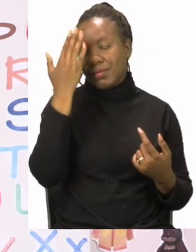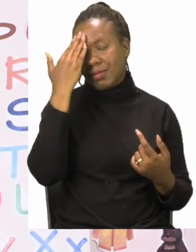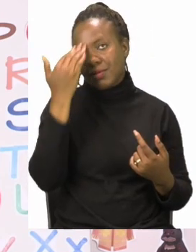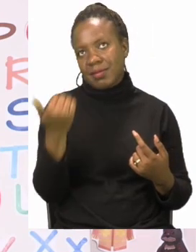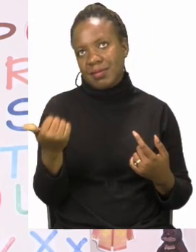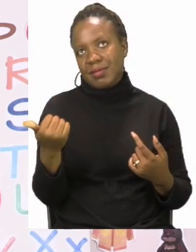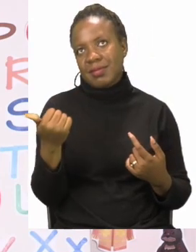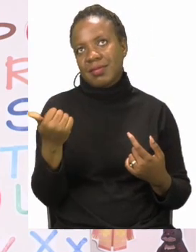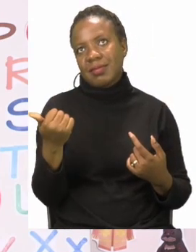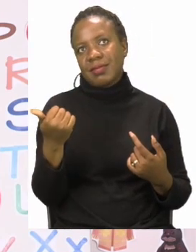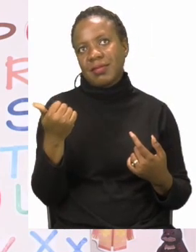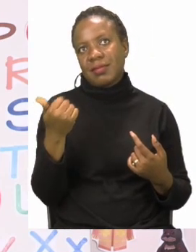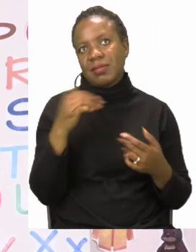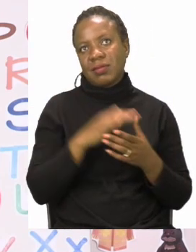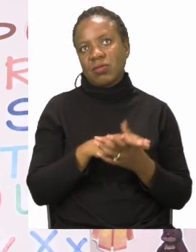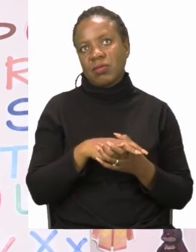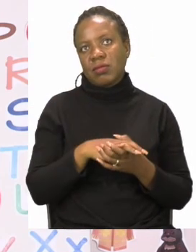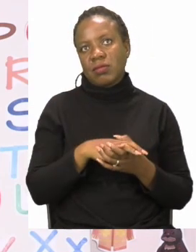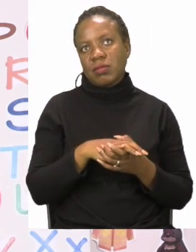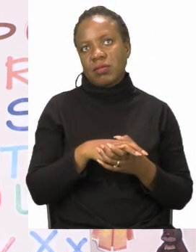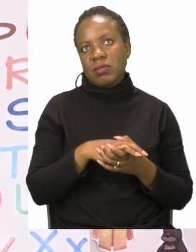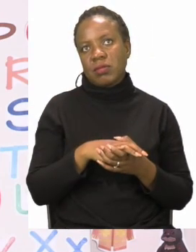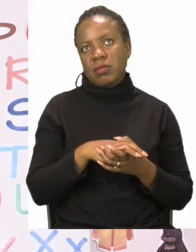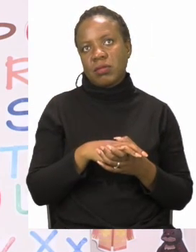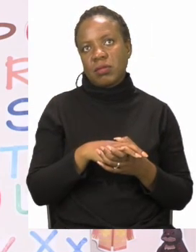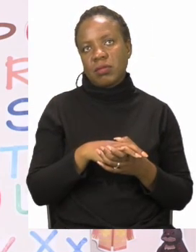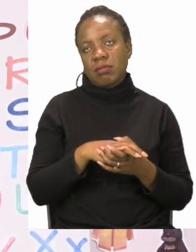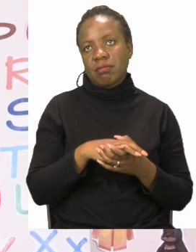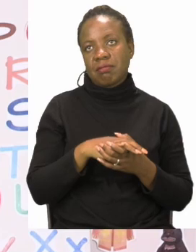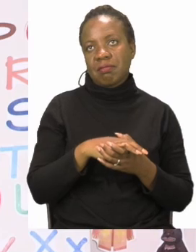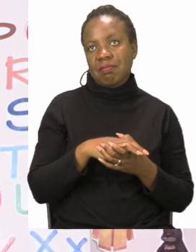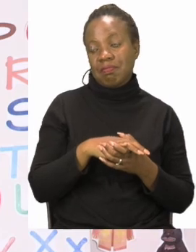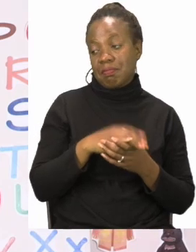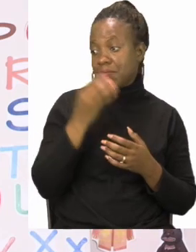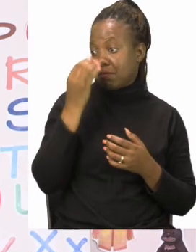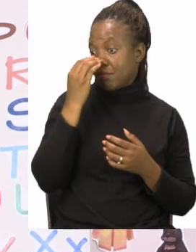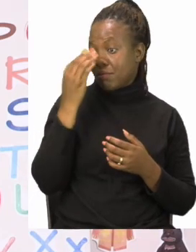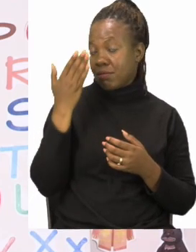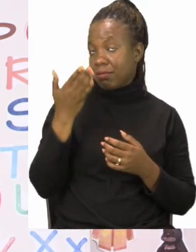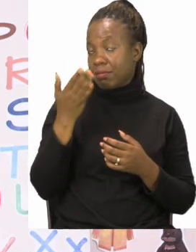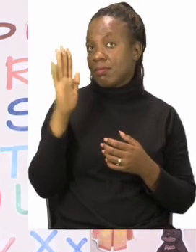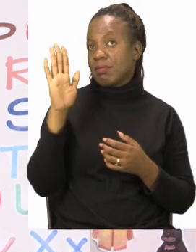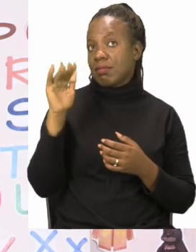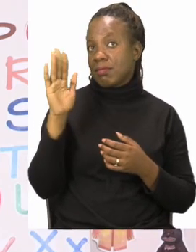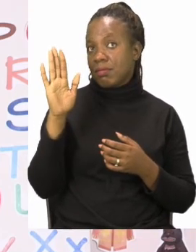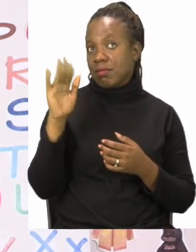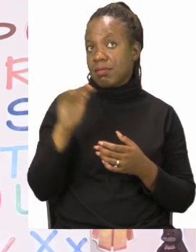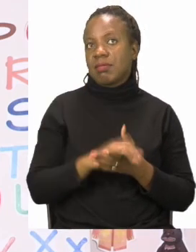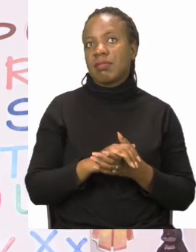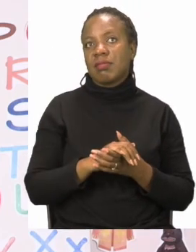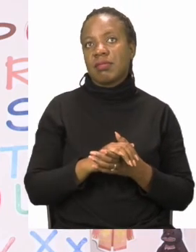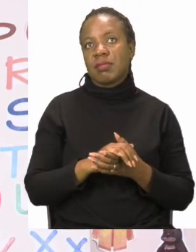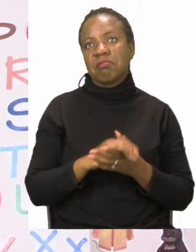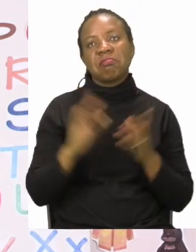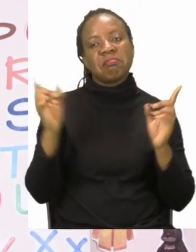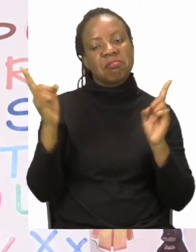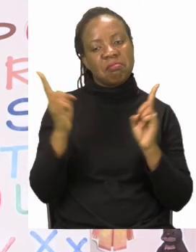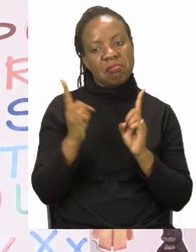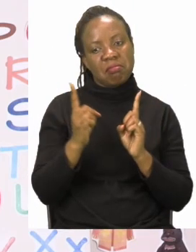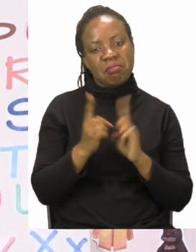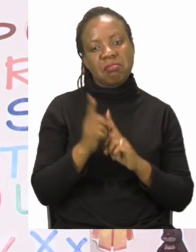there he is! Hello, Zoshi! Now, we'll ask Zoshi to say goodbye to you as well. We will see you next